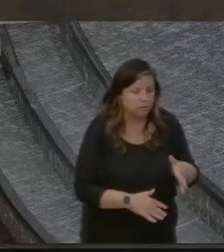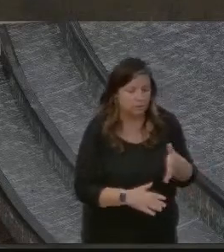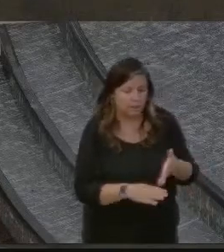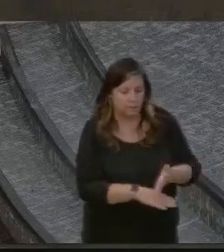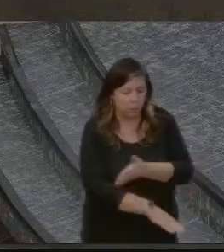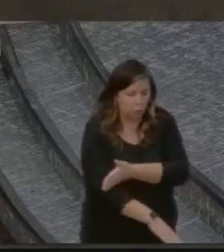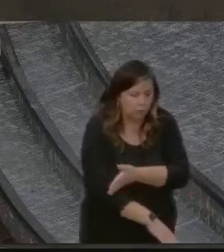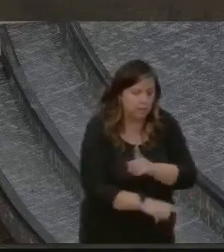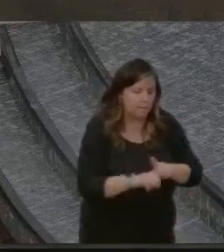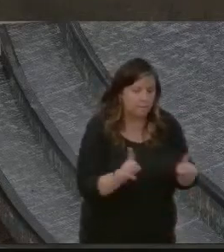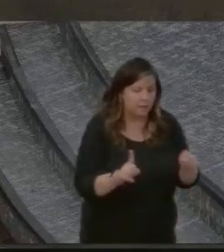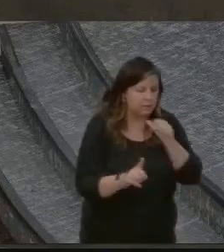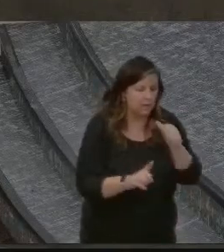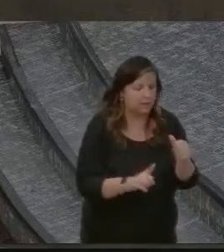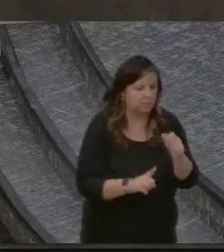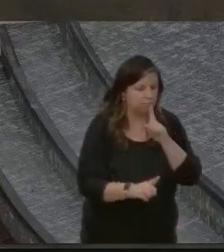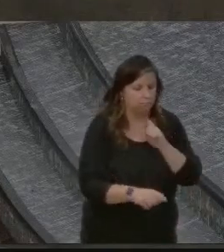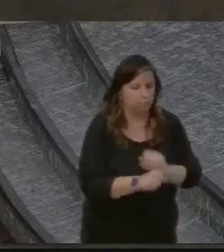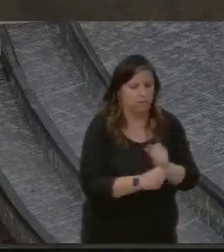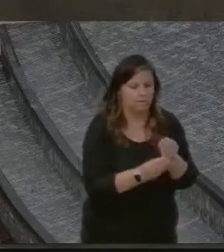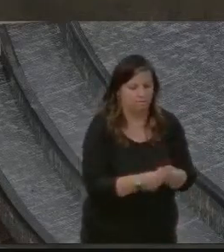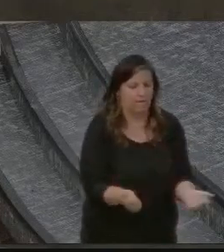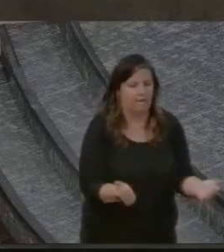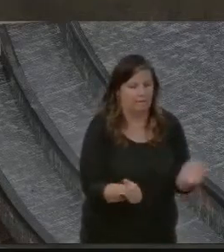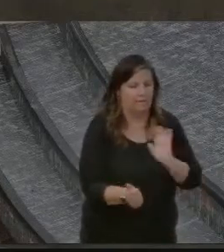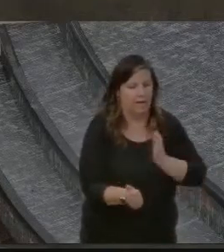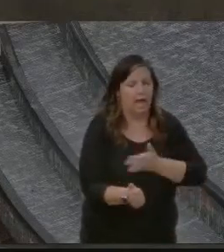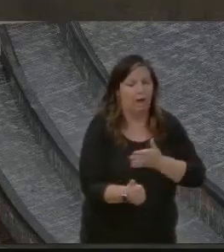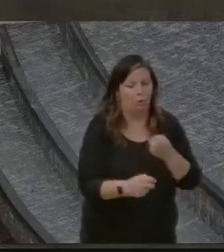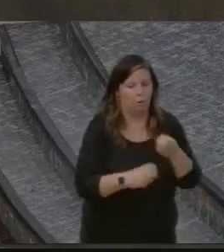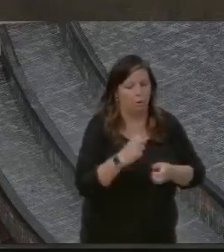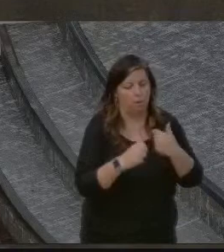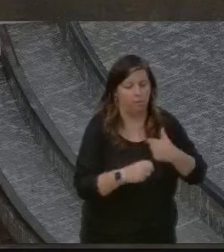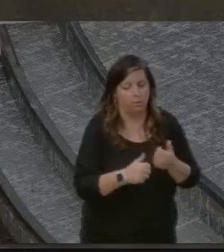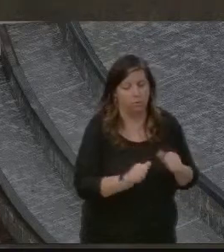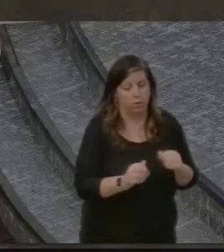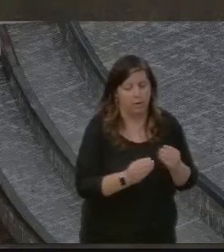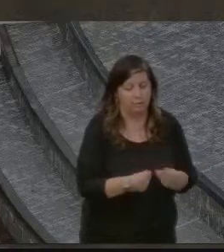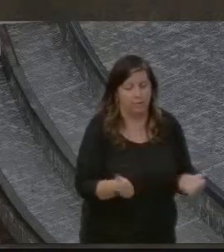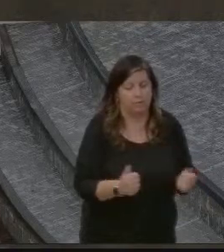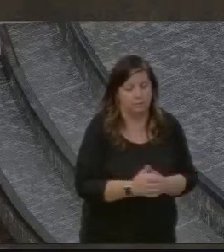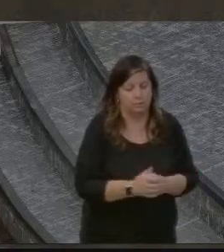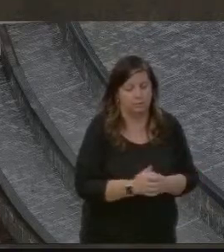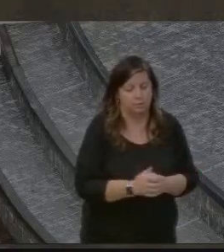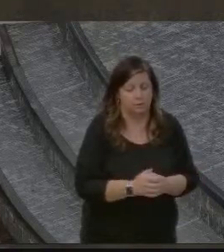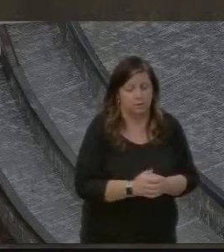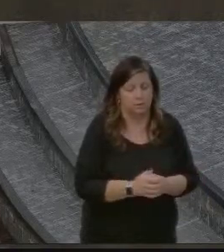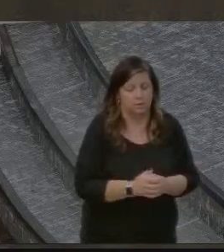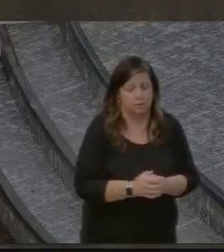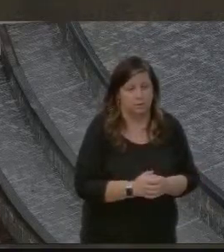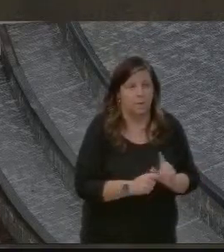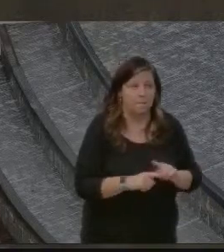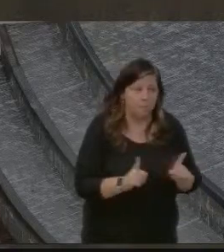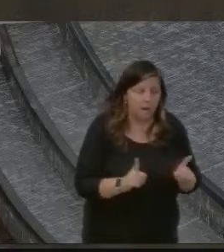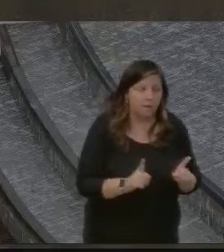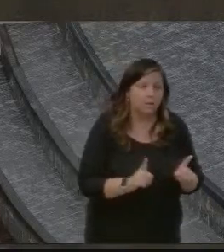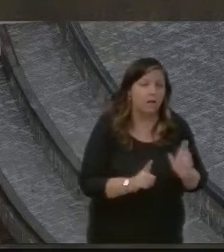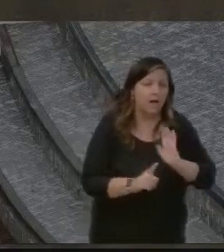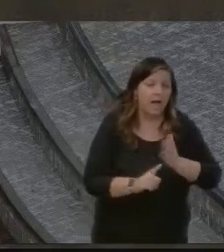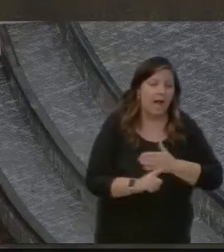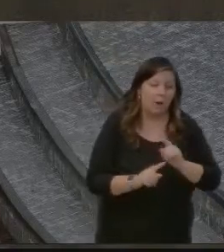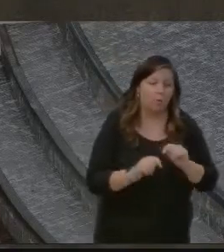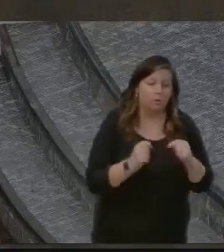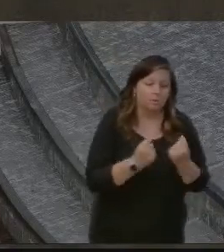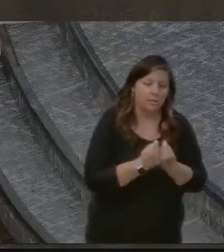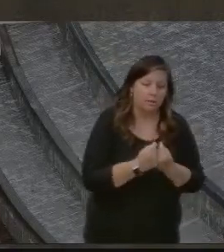the thing that we're trying to do. However, the interventions that we have implemented have done a phenomenal job of turning that